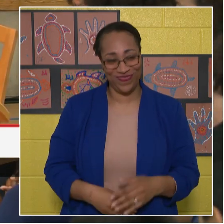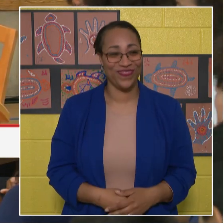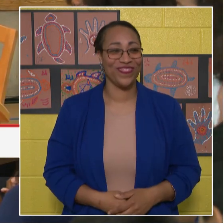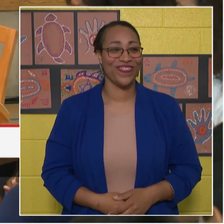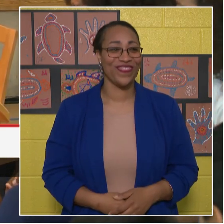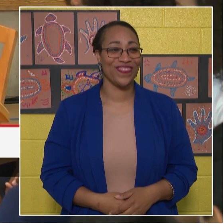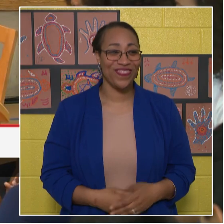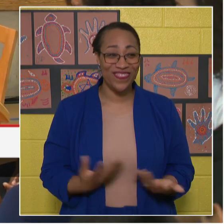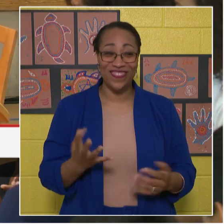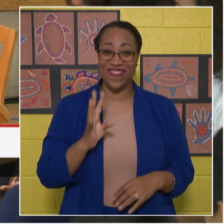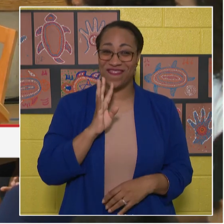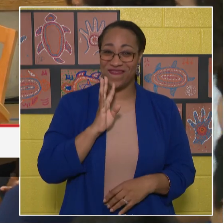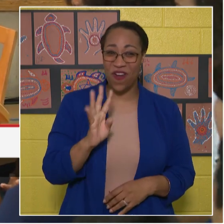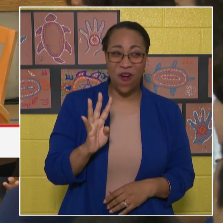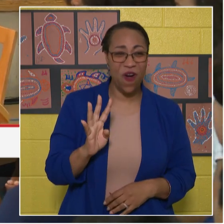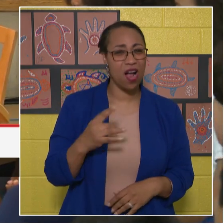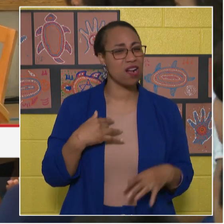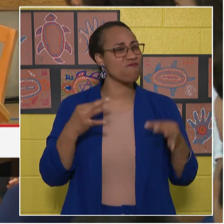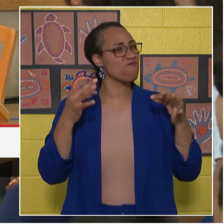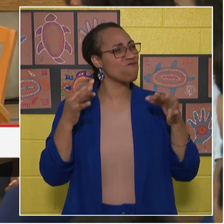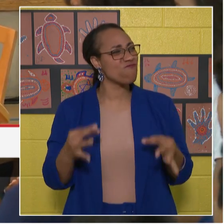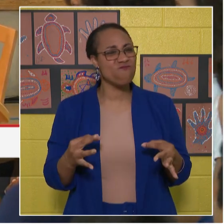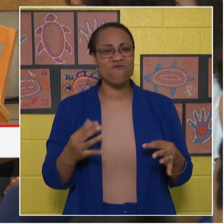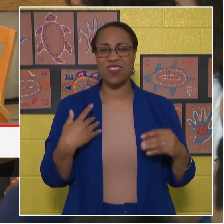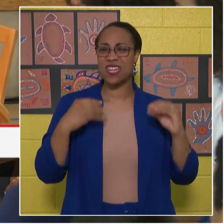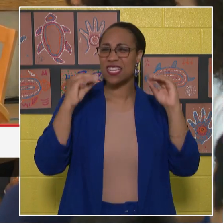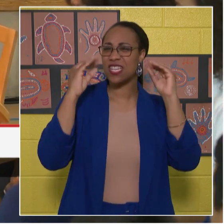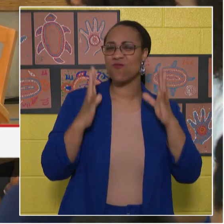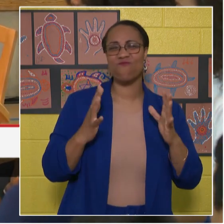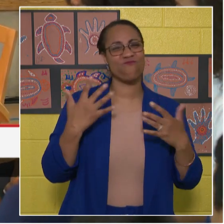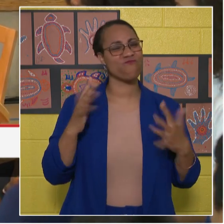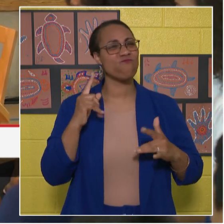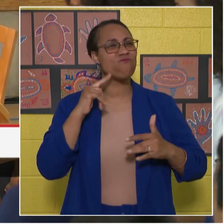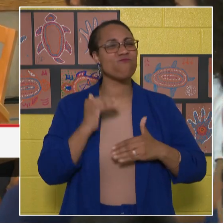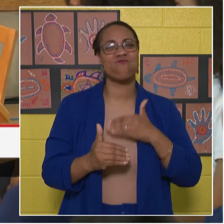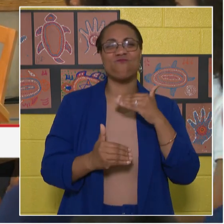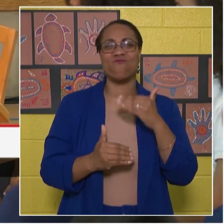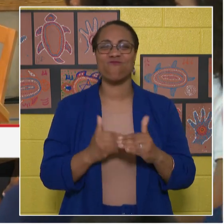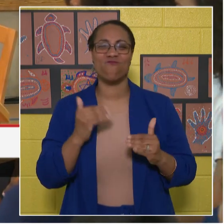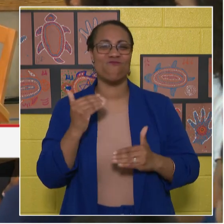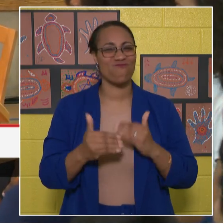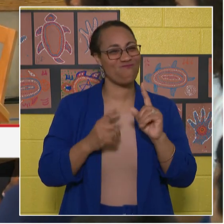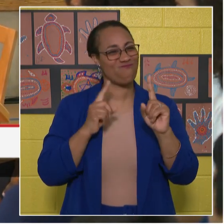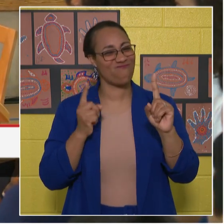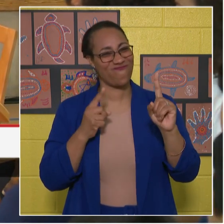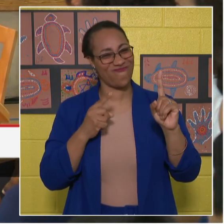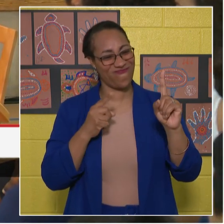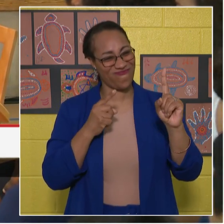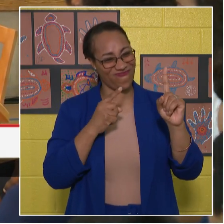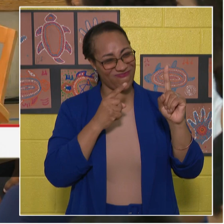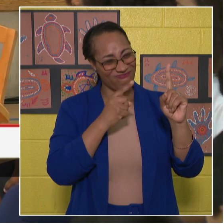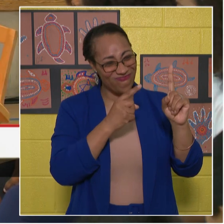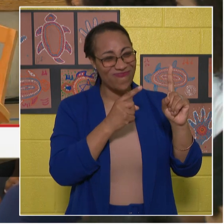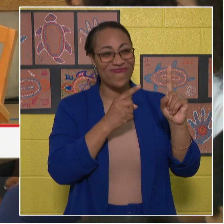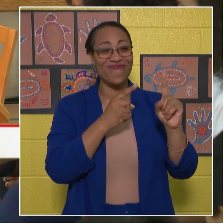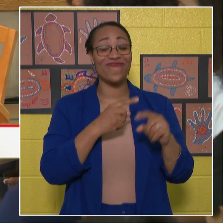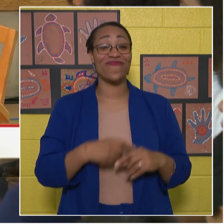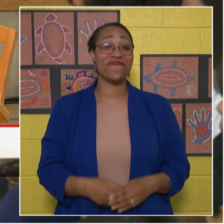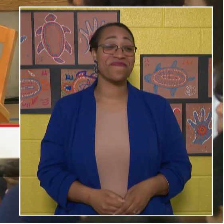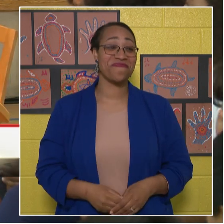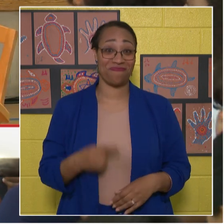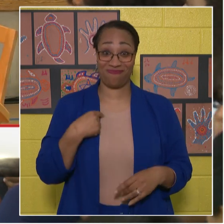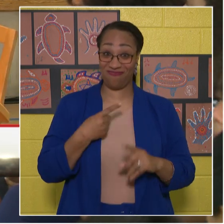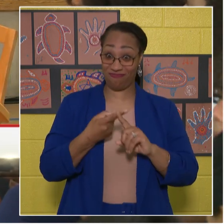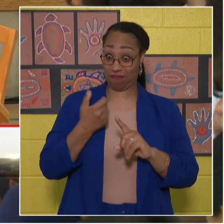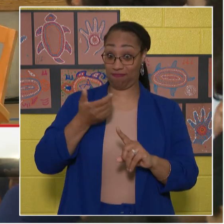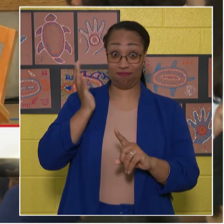to do with my life. I'm from a farming community in Jamaica. You hear my accent.